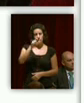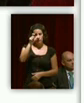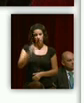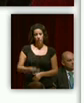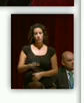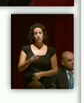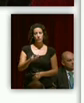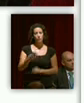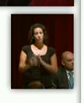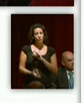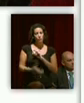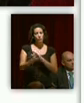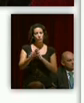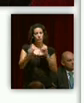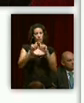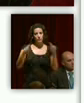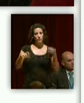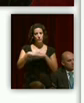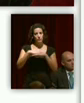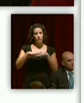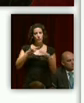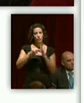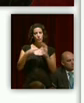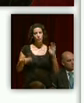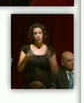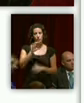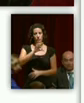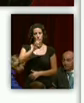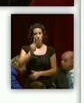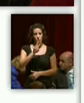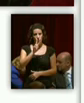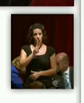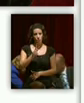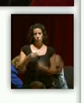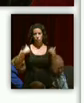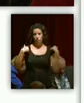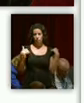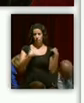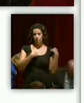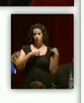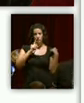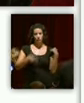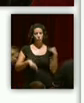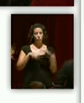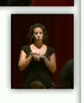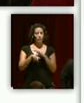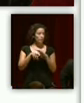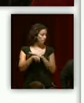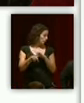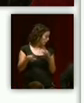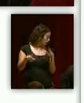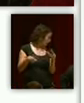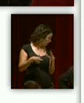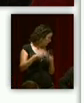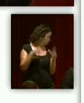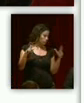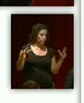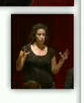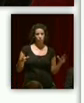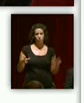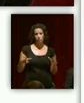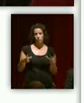Ismael Selma Cordero is the founder of the technology companies S2. He was director, manager, and